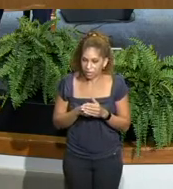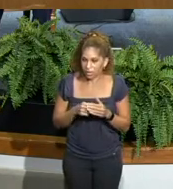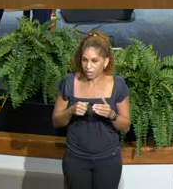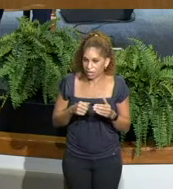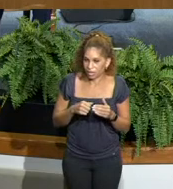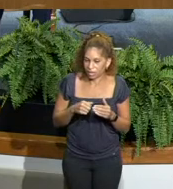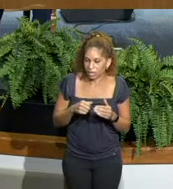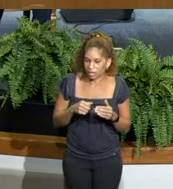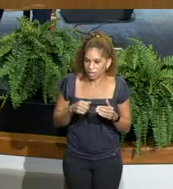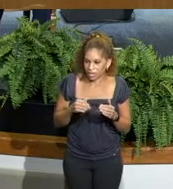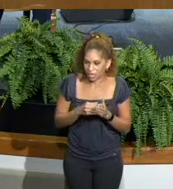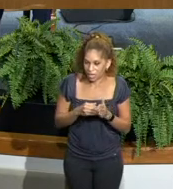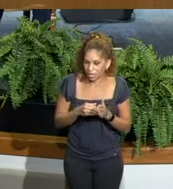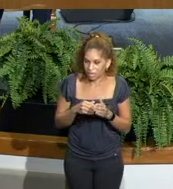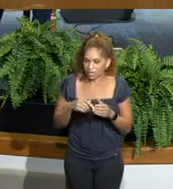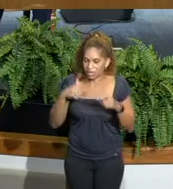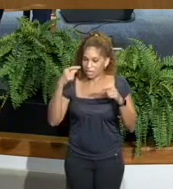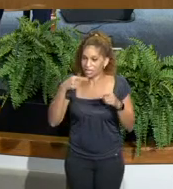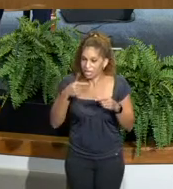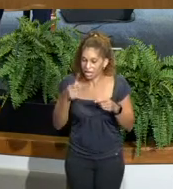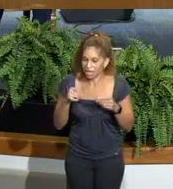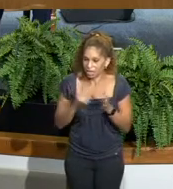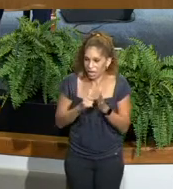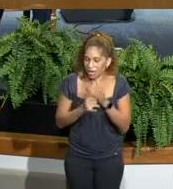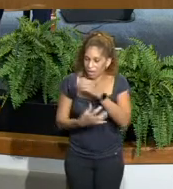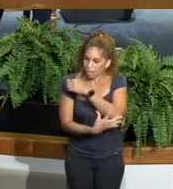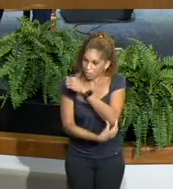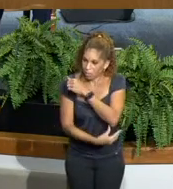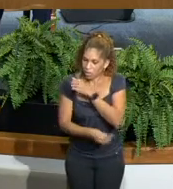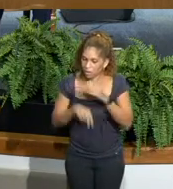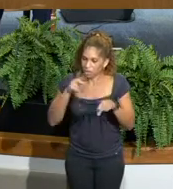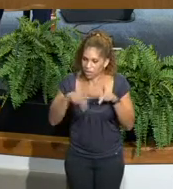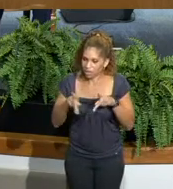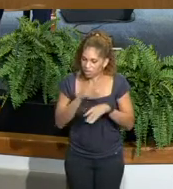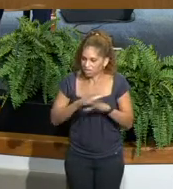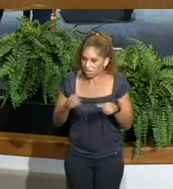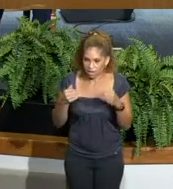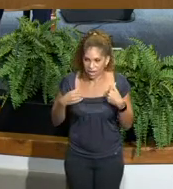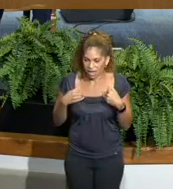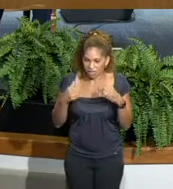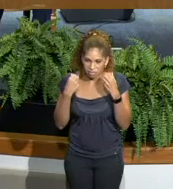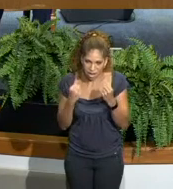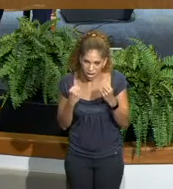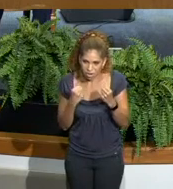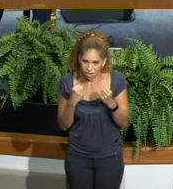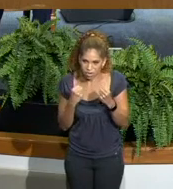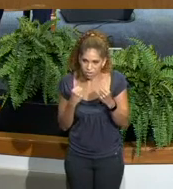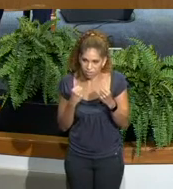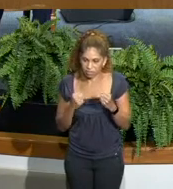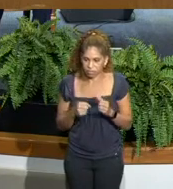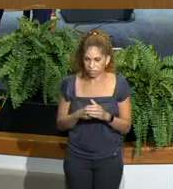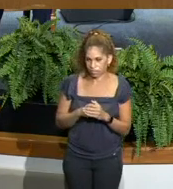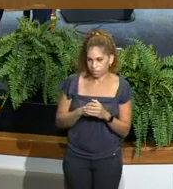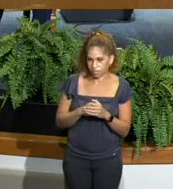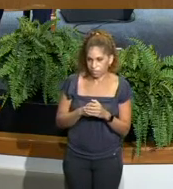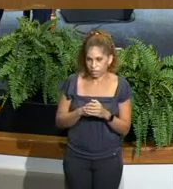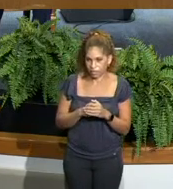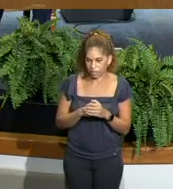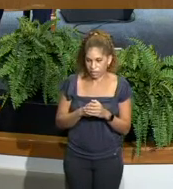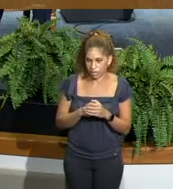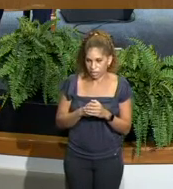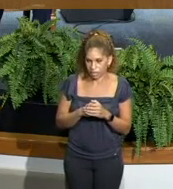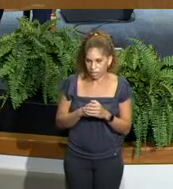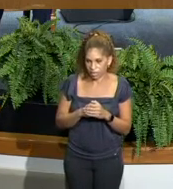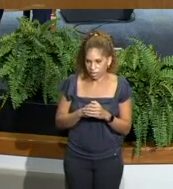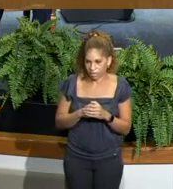and low-income people don't have enough power and are apathetic about politics and inconsequential to electoral columns.